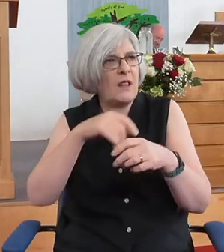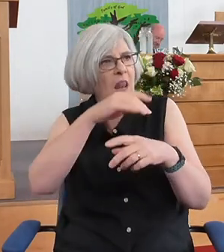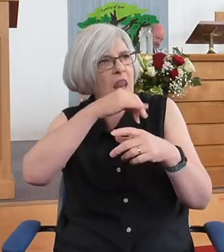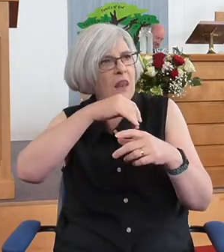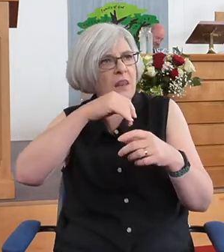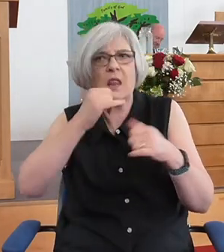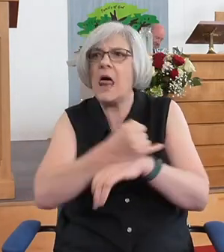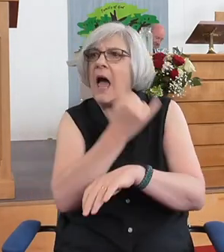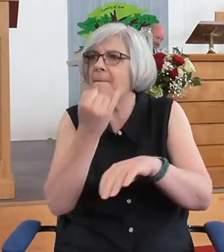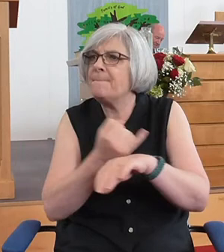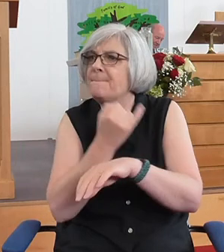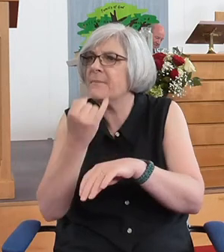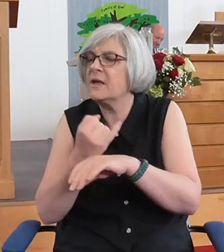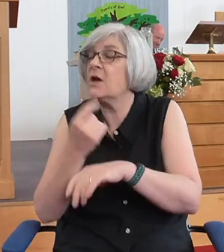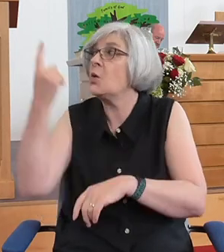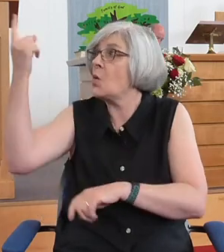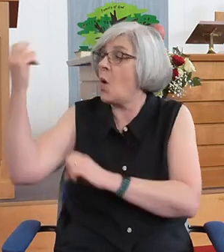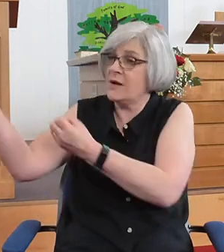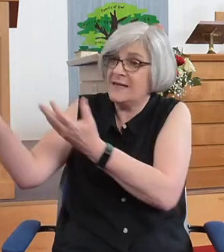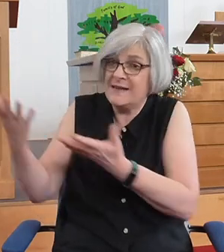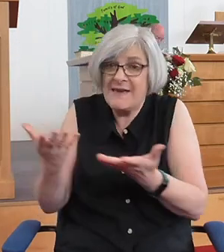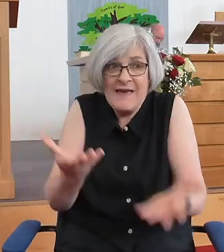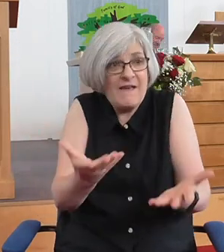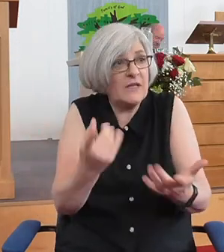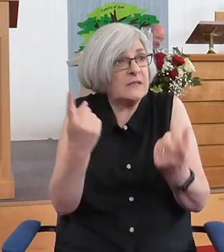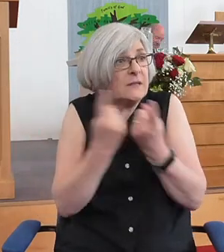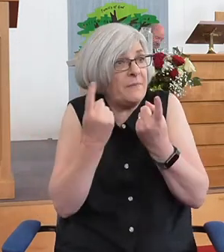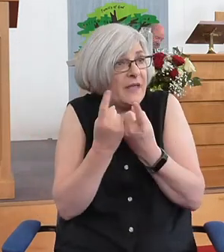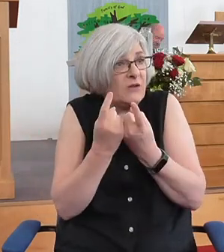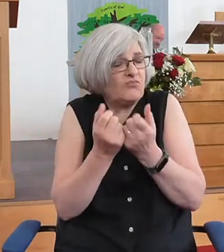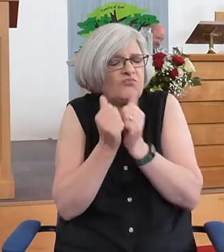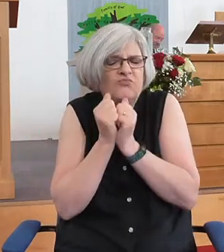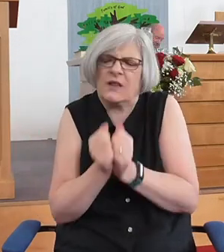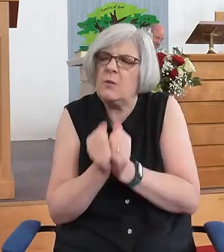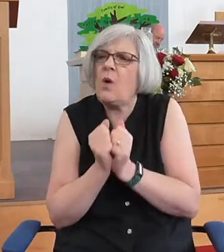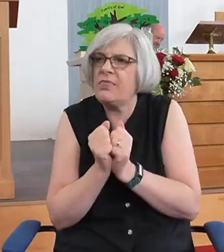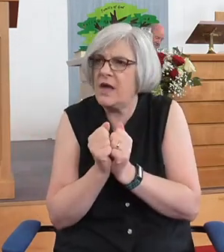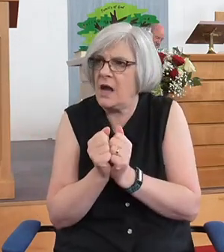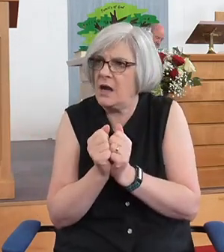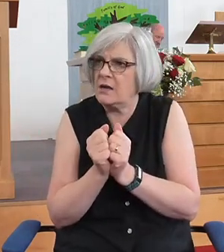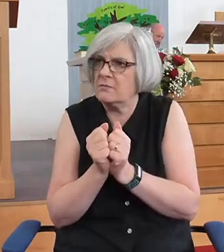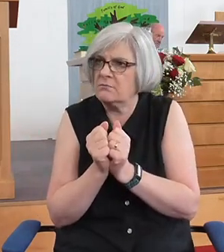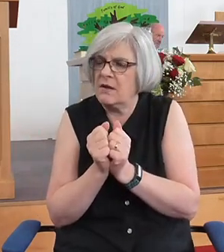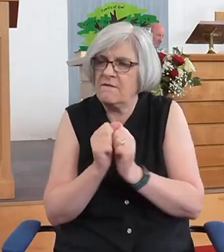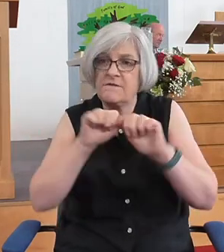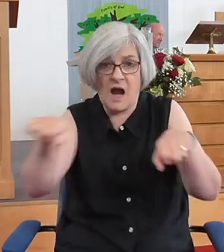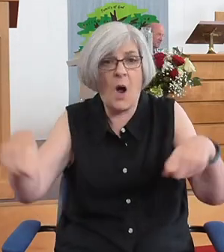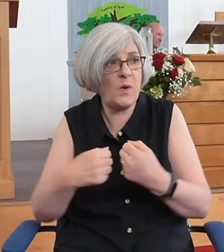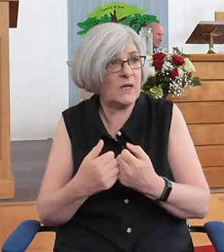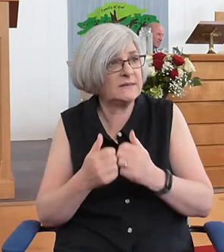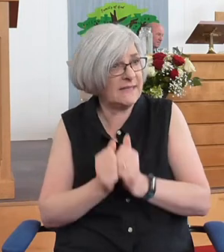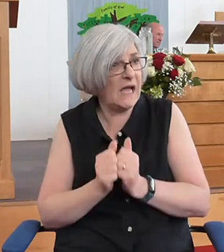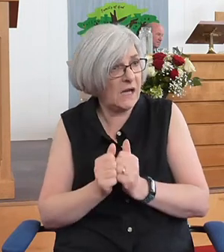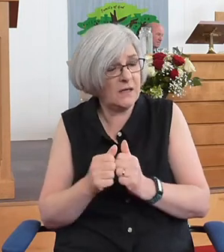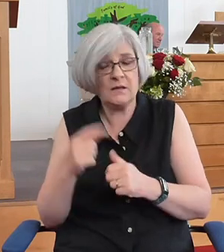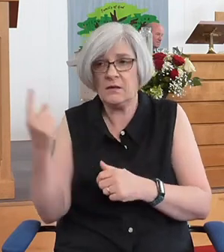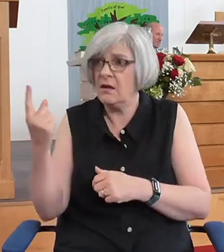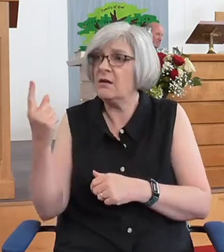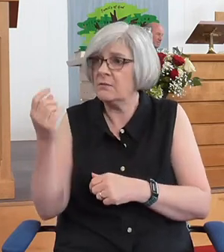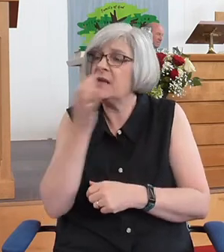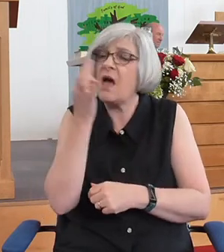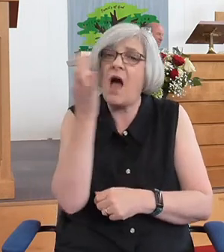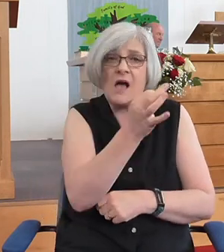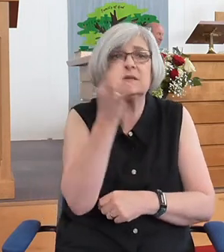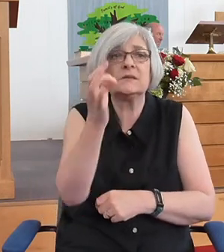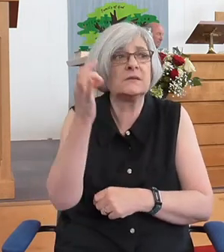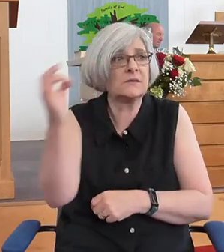emotional connection to that was the dearest to him for our sake. And he's then asking us to do